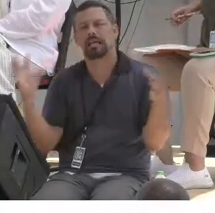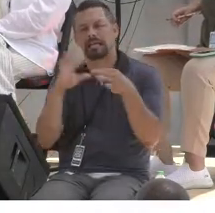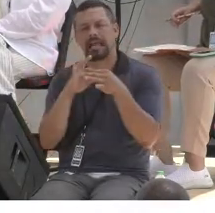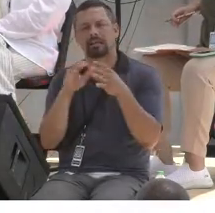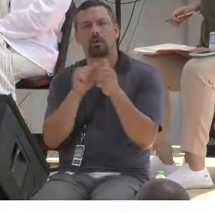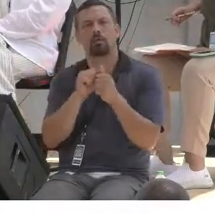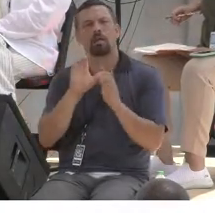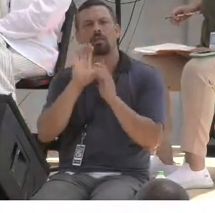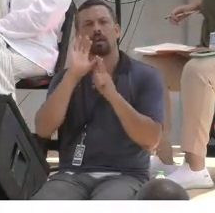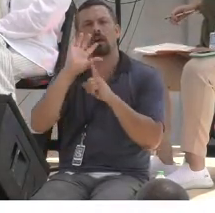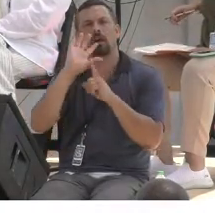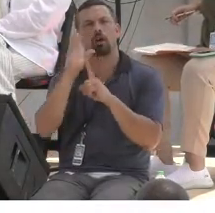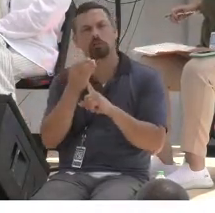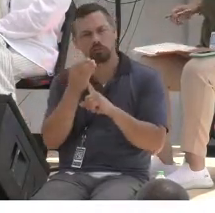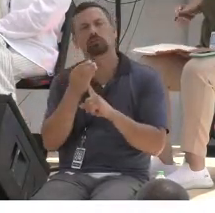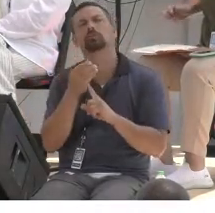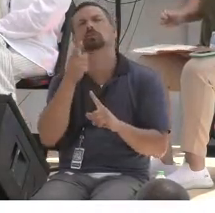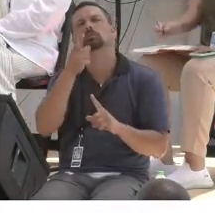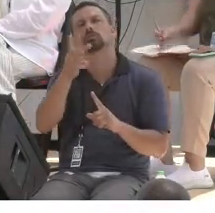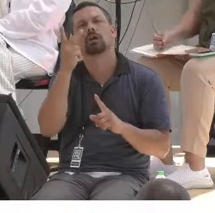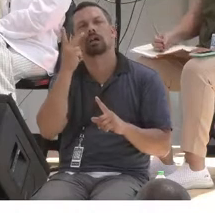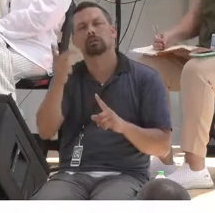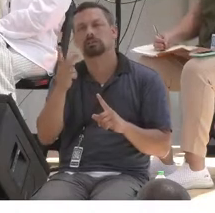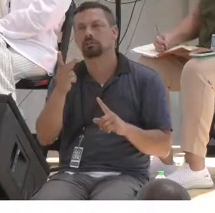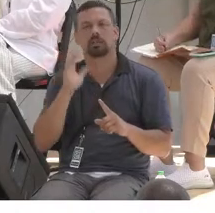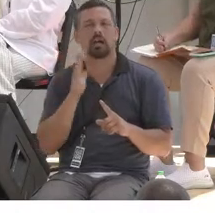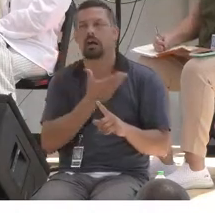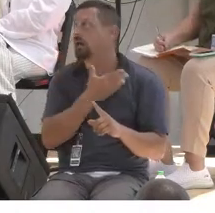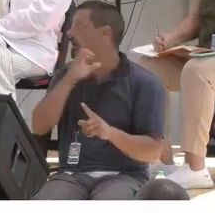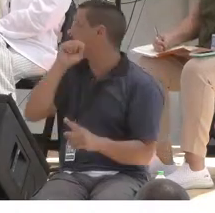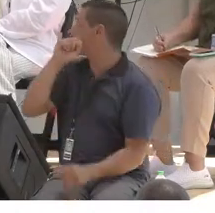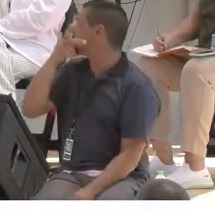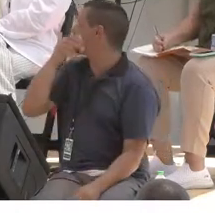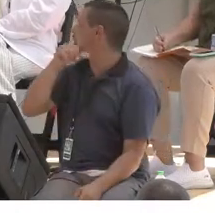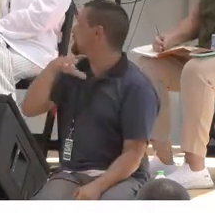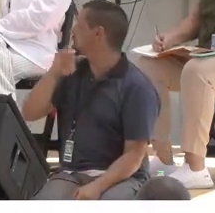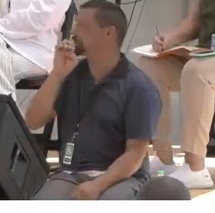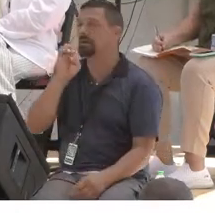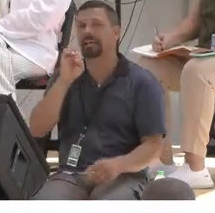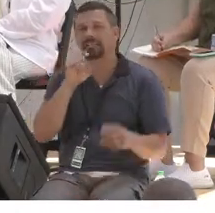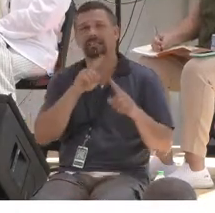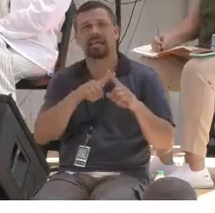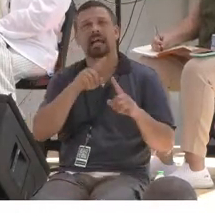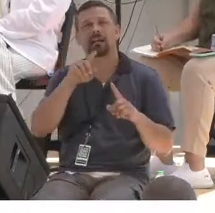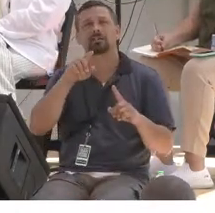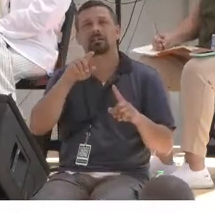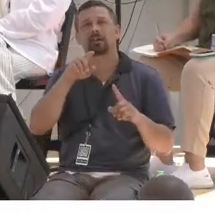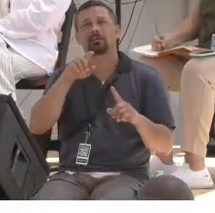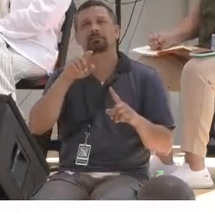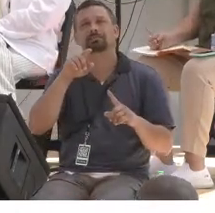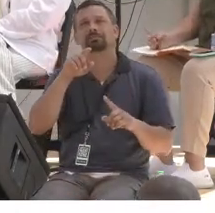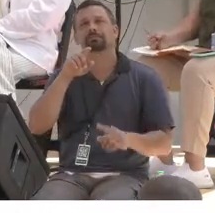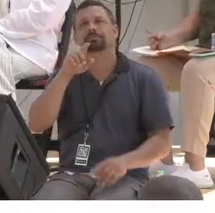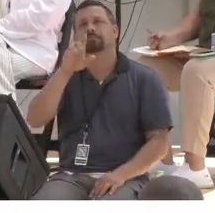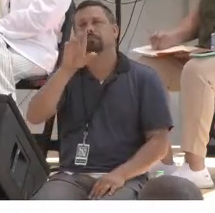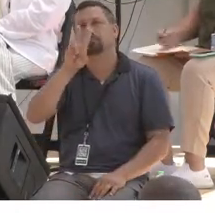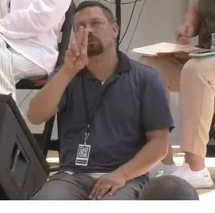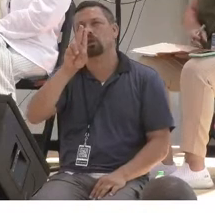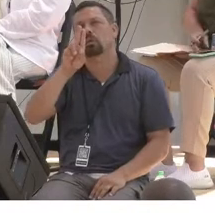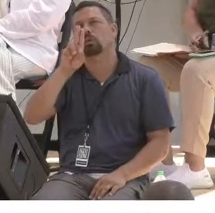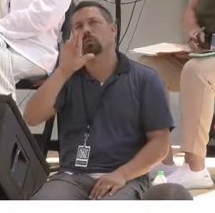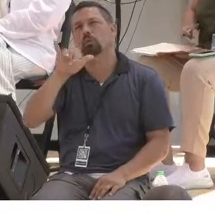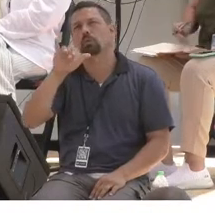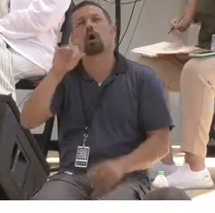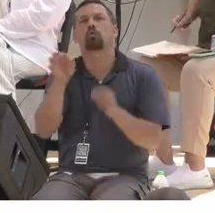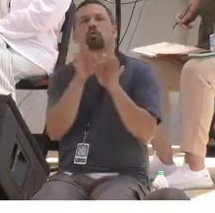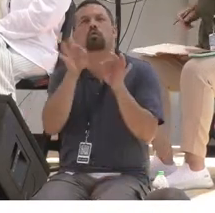culture, connecting back. So if you see our space here, it's a weaver that has settled in the US 6 months ago. He's from Afghanistan. He moved there with his